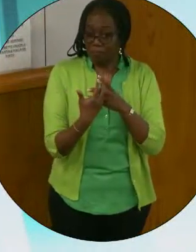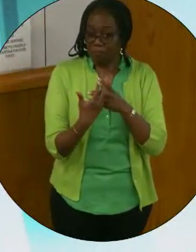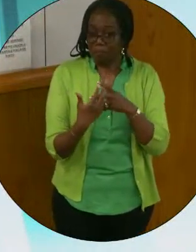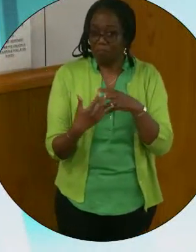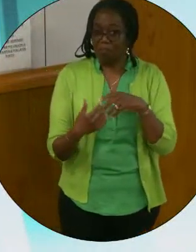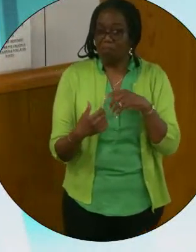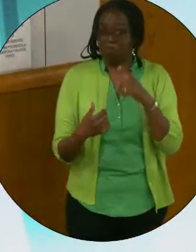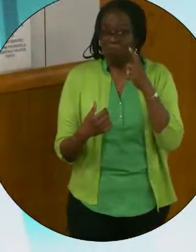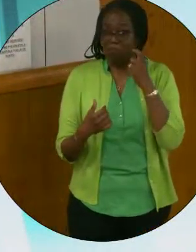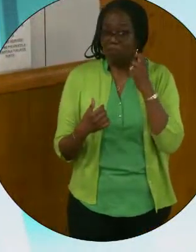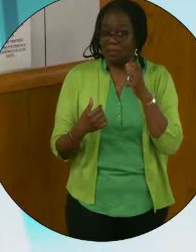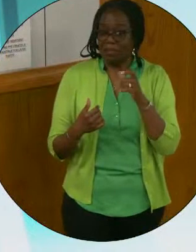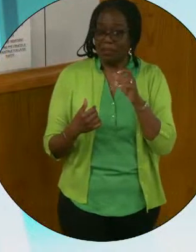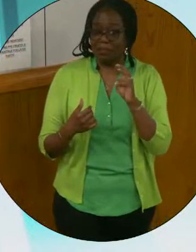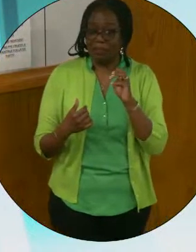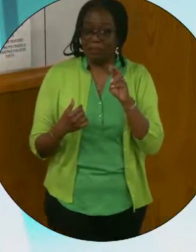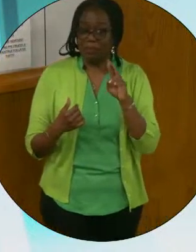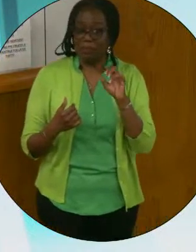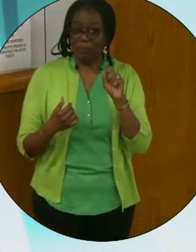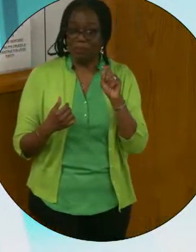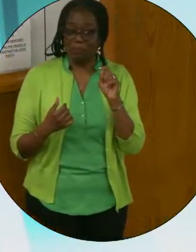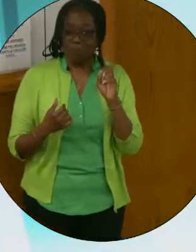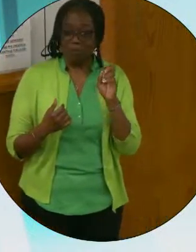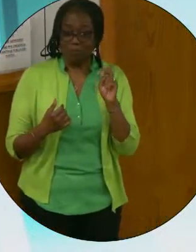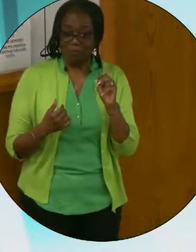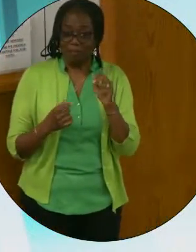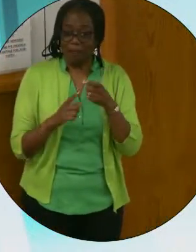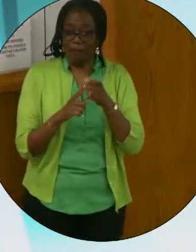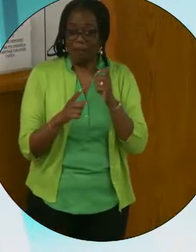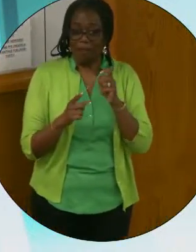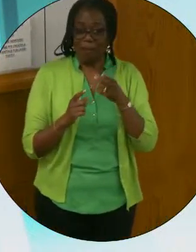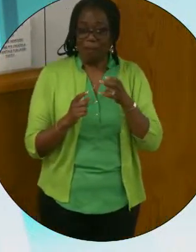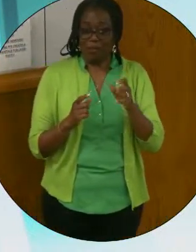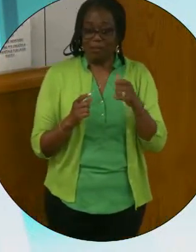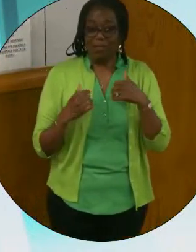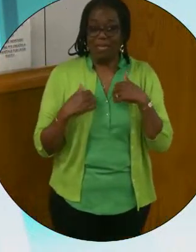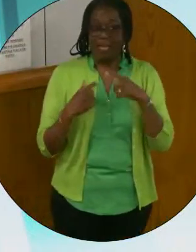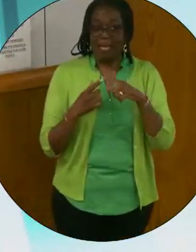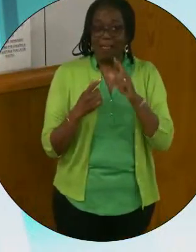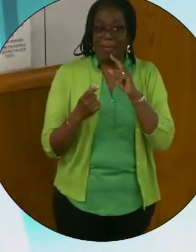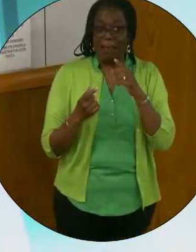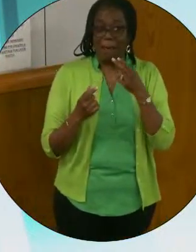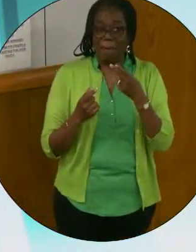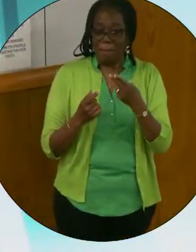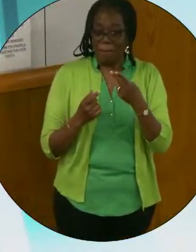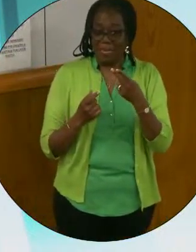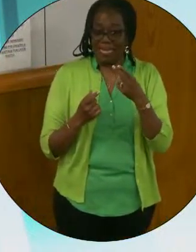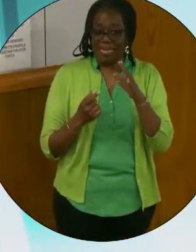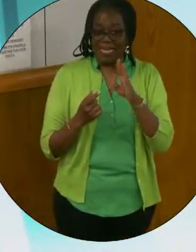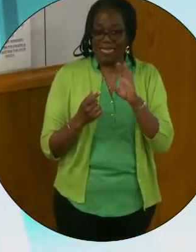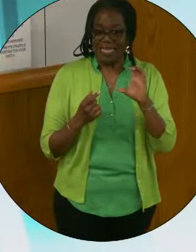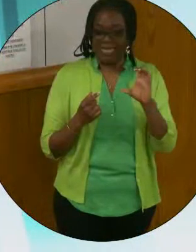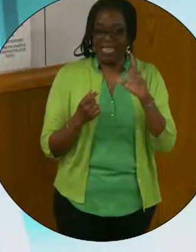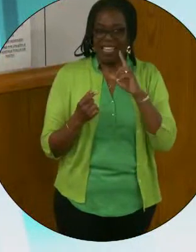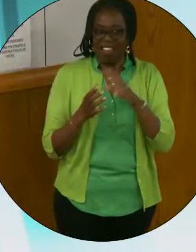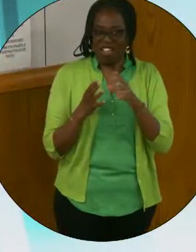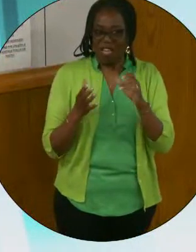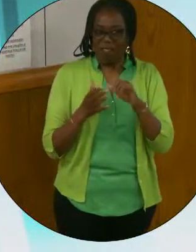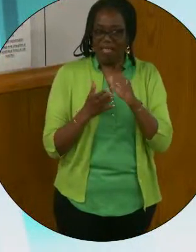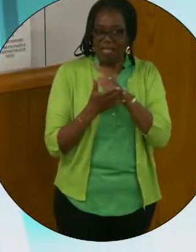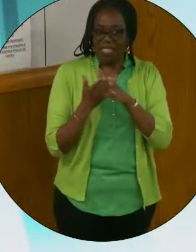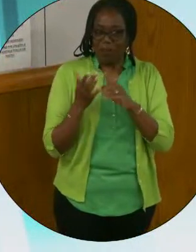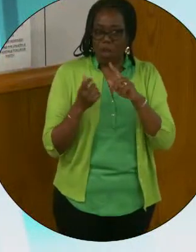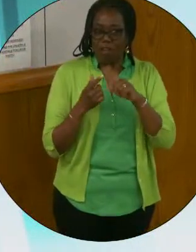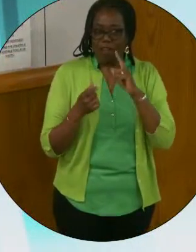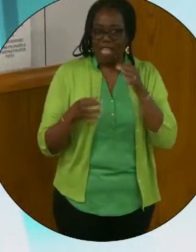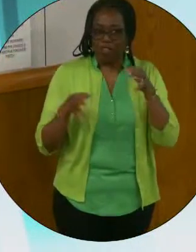Mr. Stone, since he's from Henderson, like I am, has been BCC'd in a lot of my conversations with Daniel since he's part of the